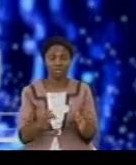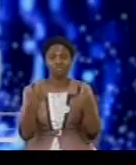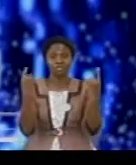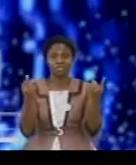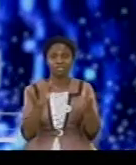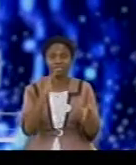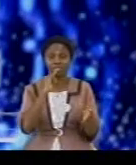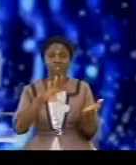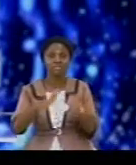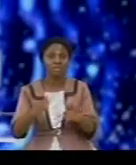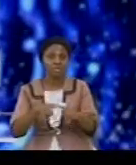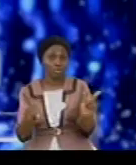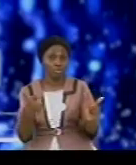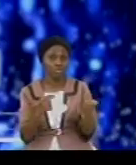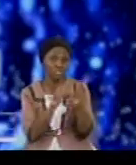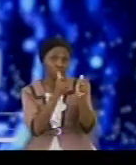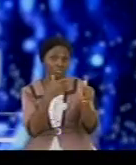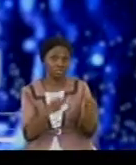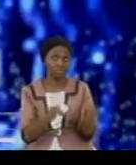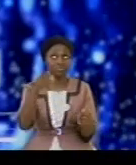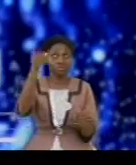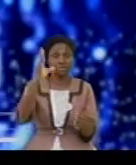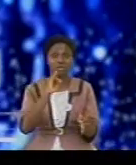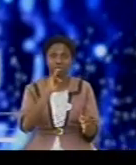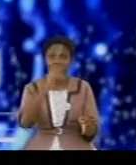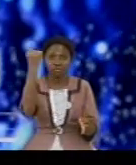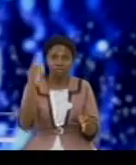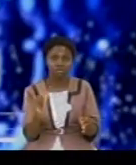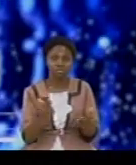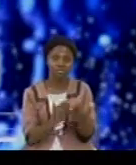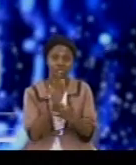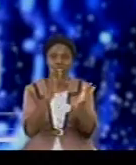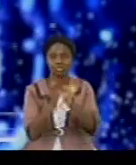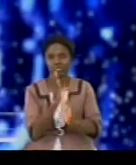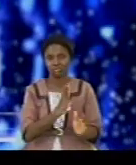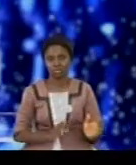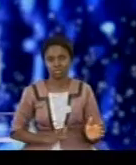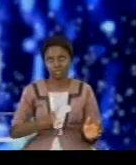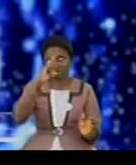eternal life through the Lord Jesus Christ, his son.